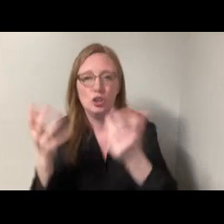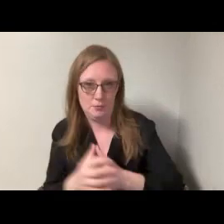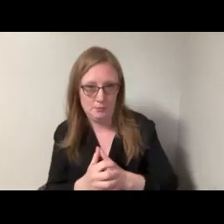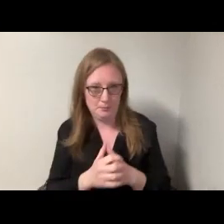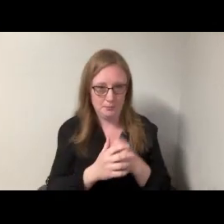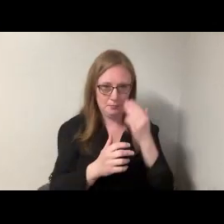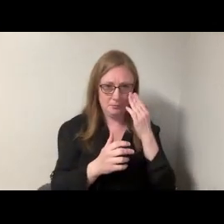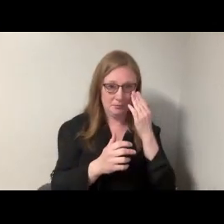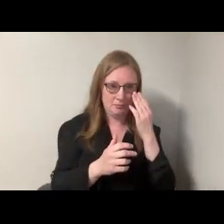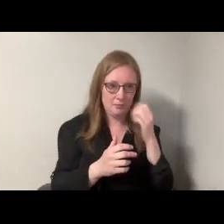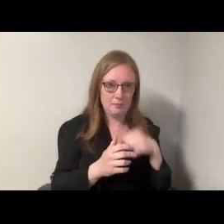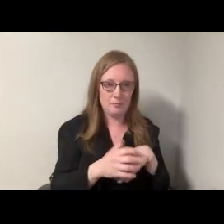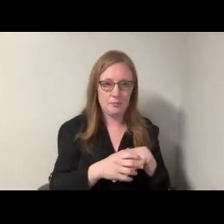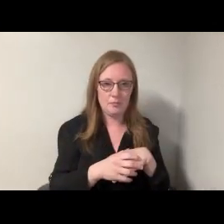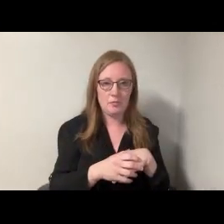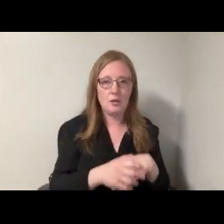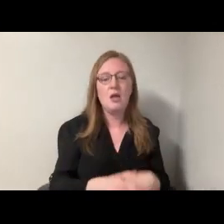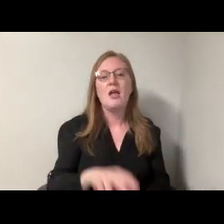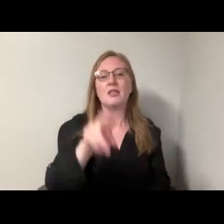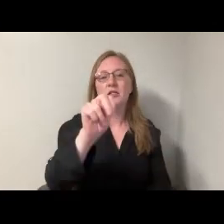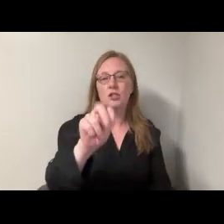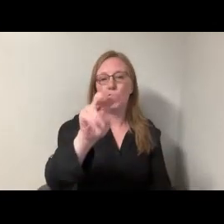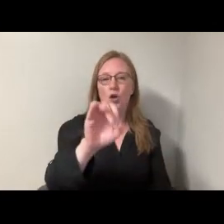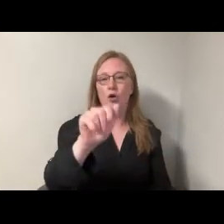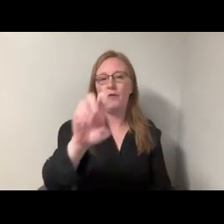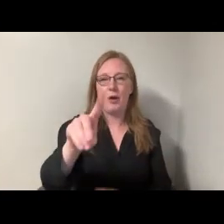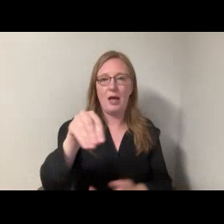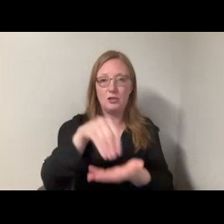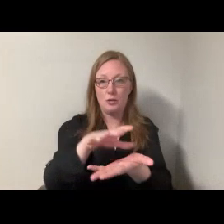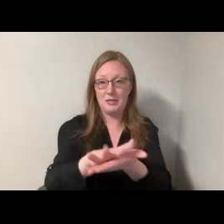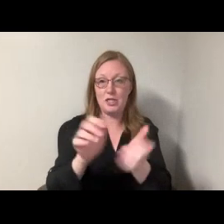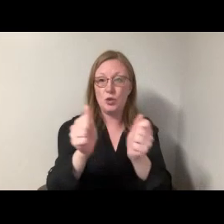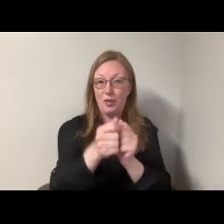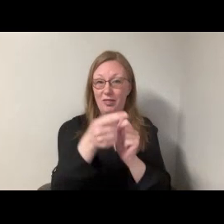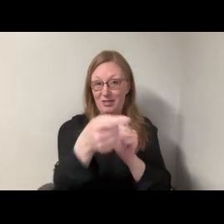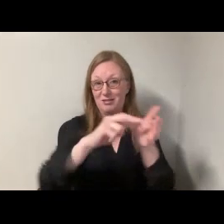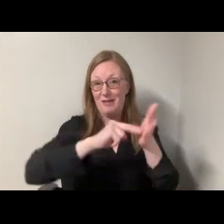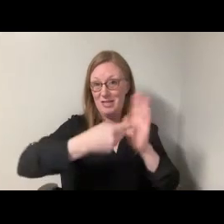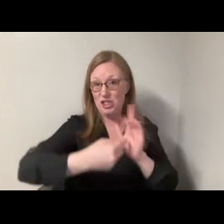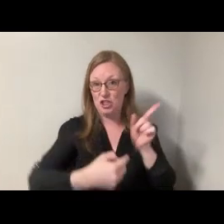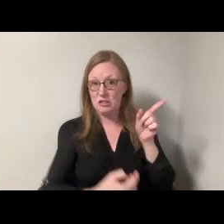There's a national VOAD document capable on definitions and